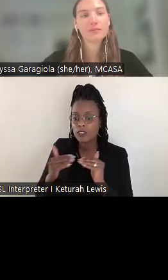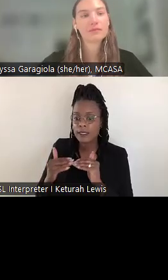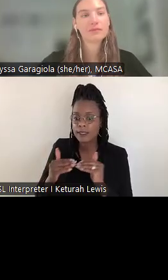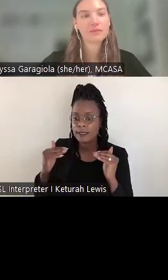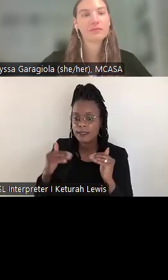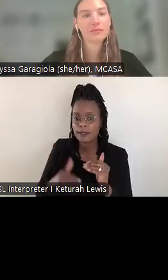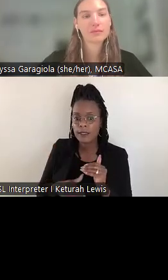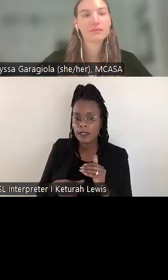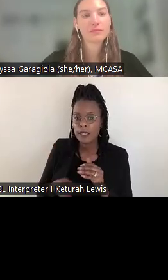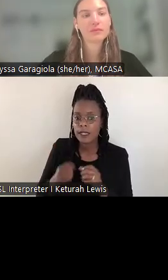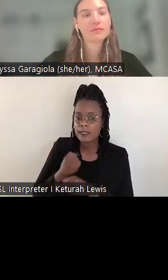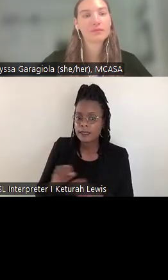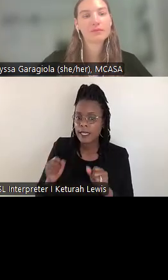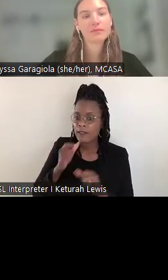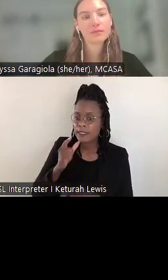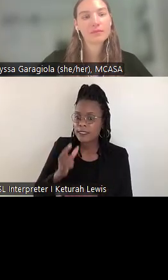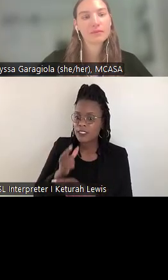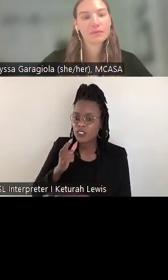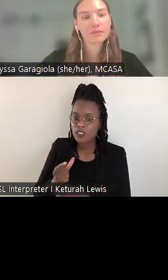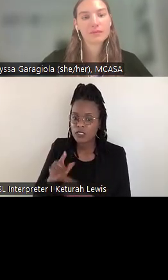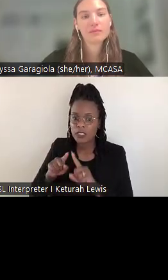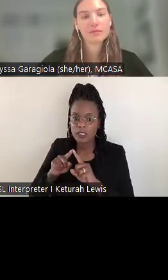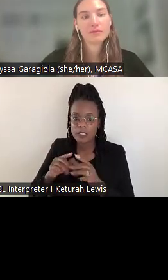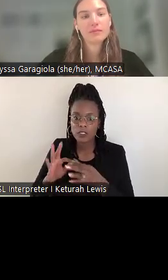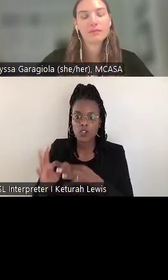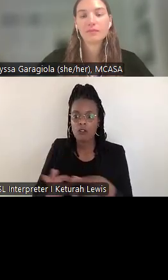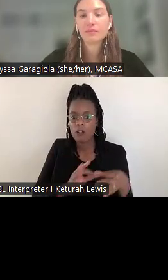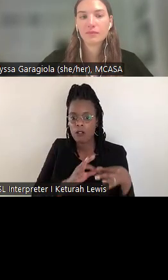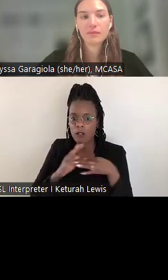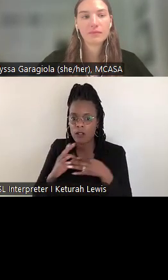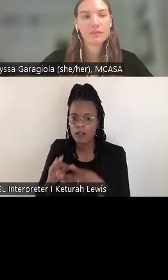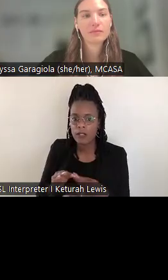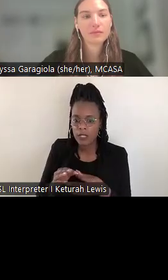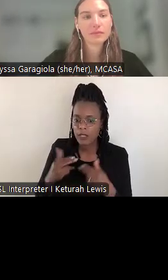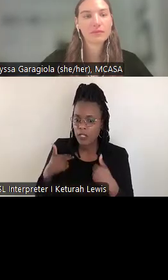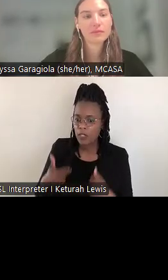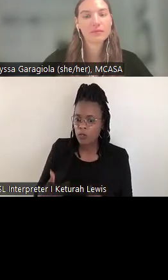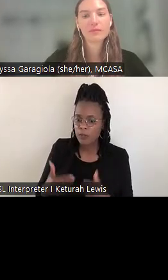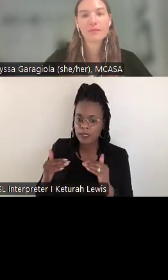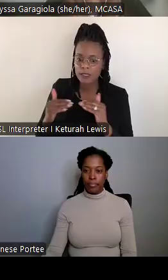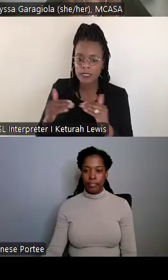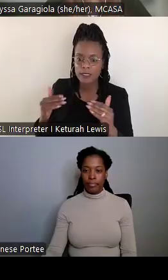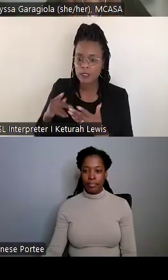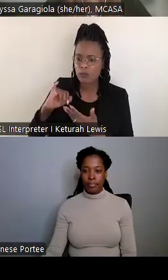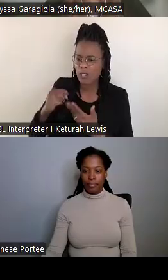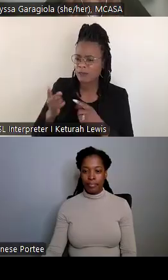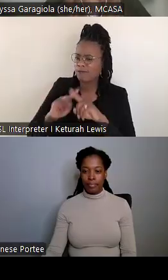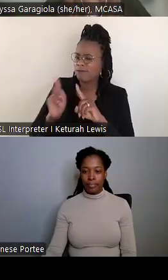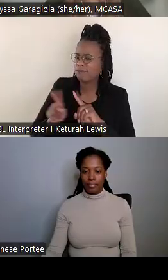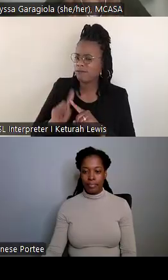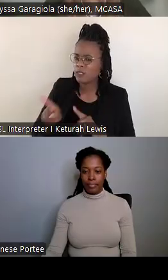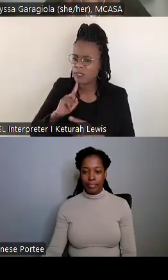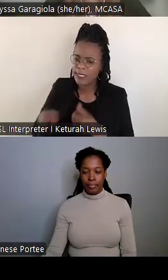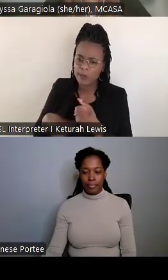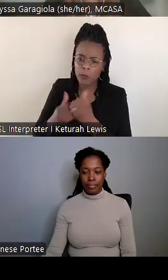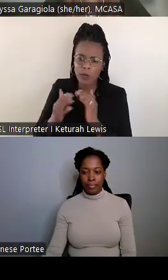Safe Sister Circle, the Human Trafficking Prevention Project. These are all organizations that we work with that really help underserved